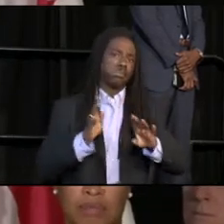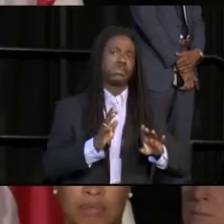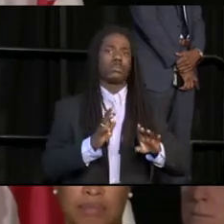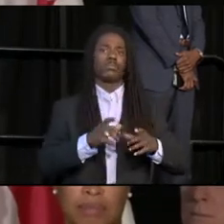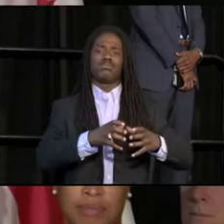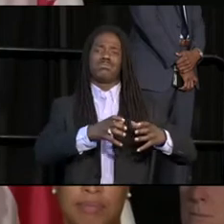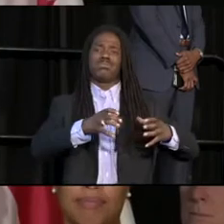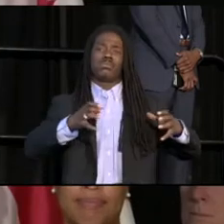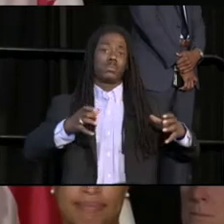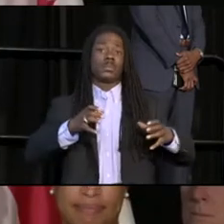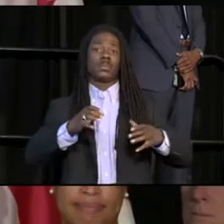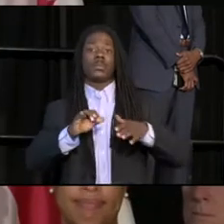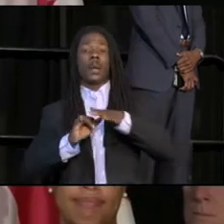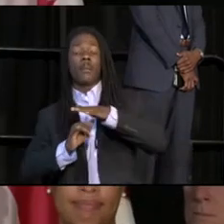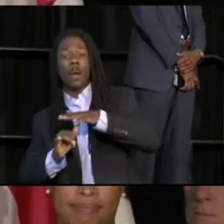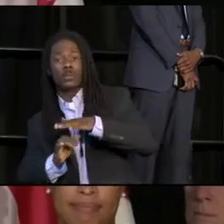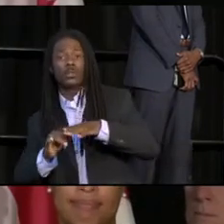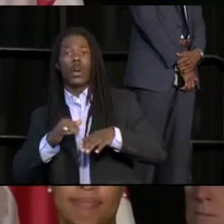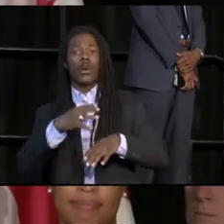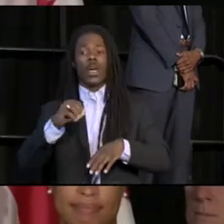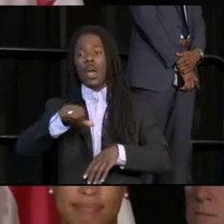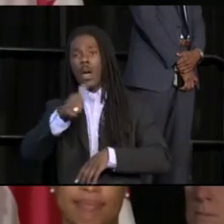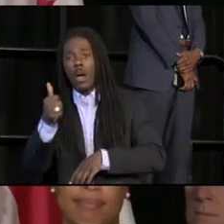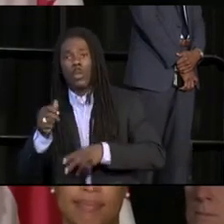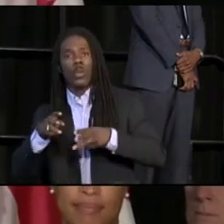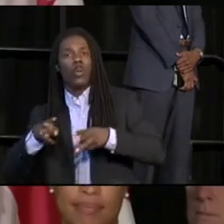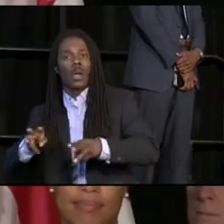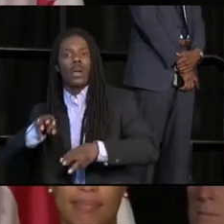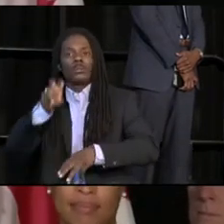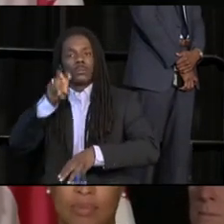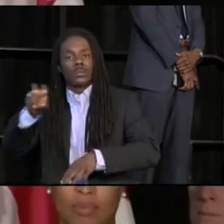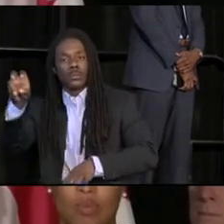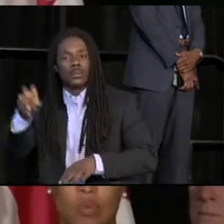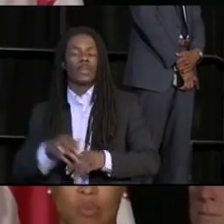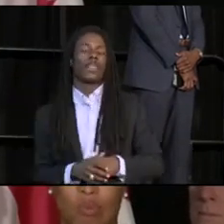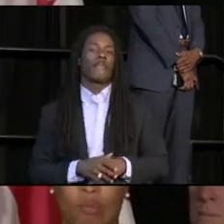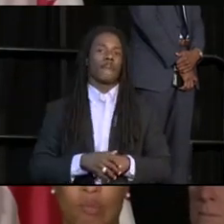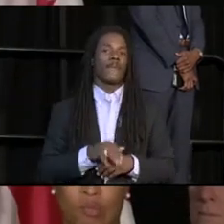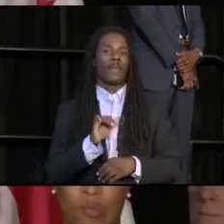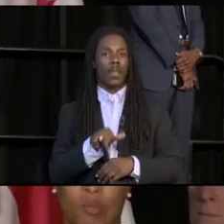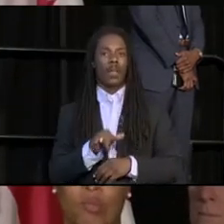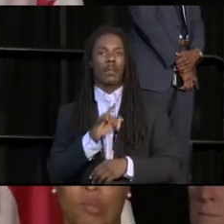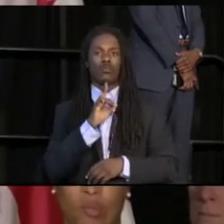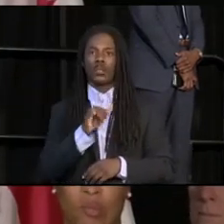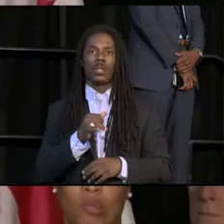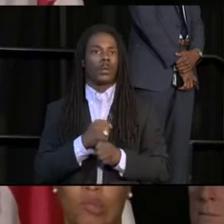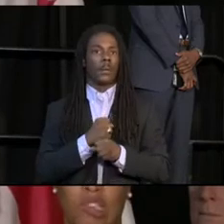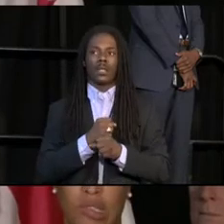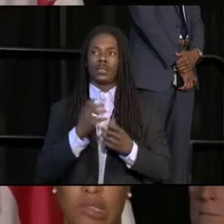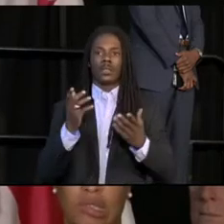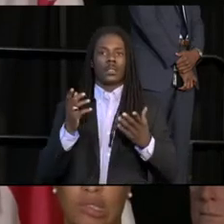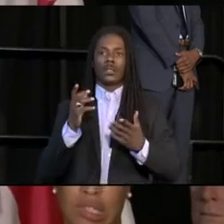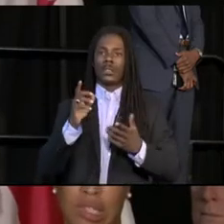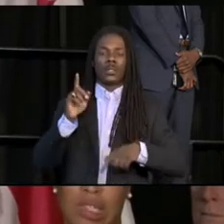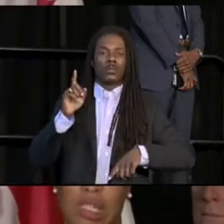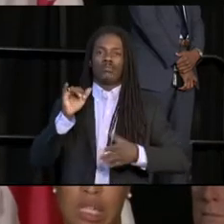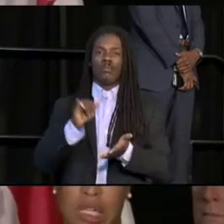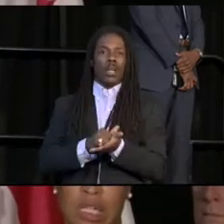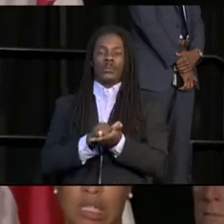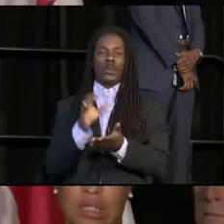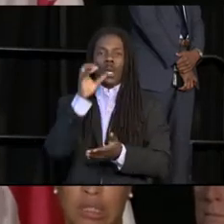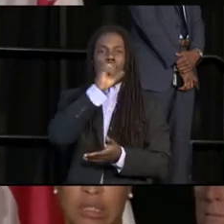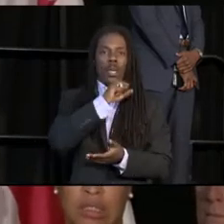by way of Metro and by other forms of shared transportation really makes us unpredictable to get an exact